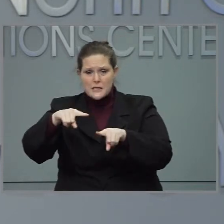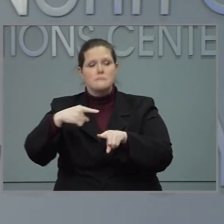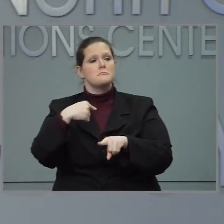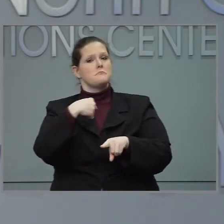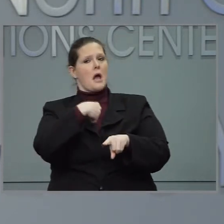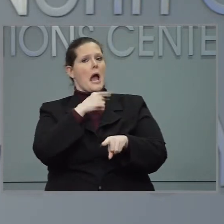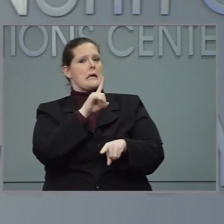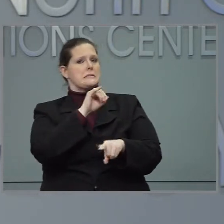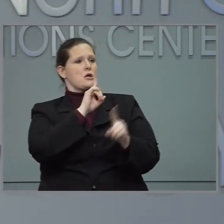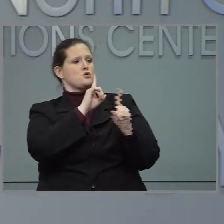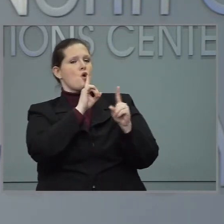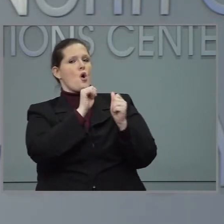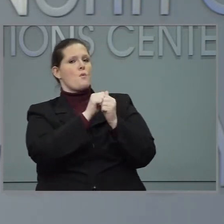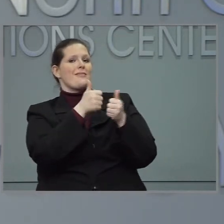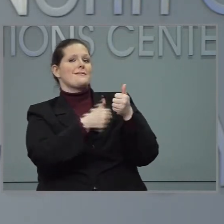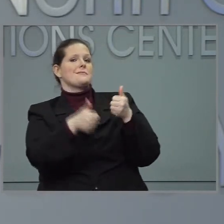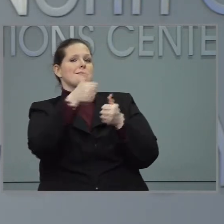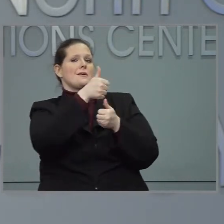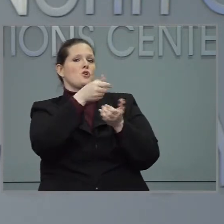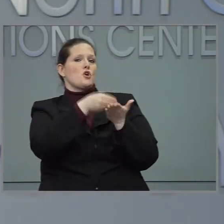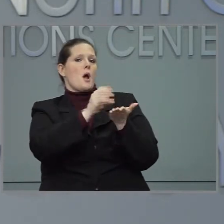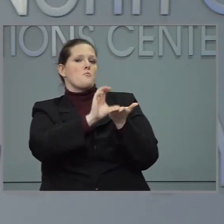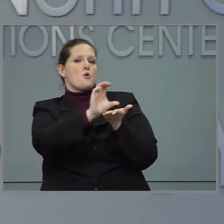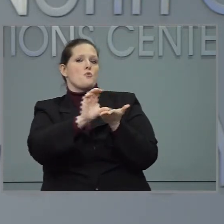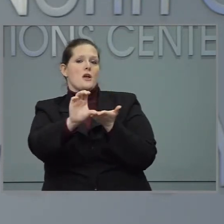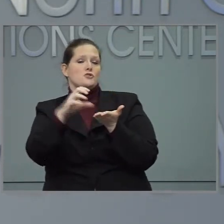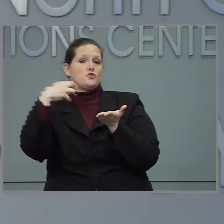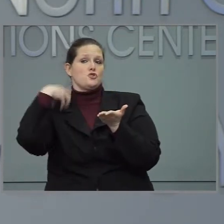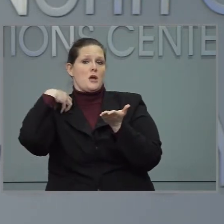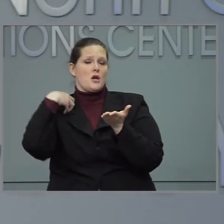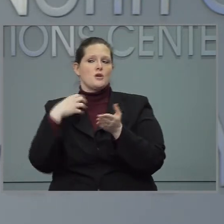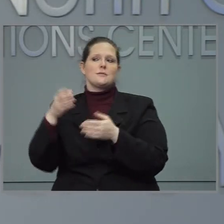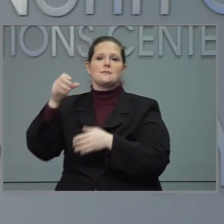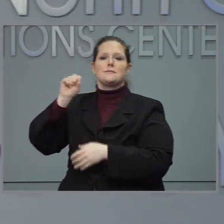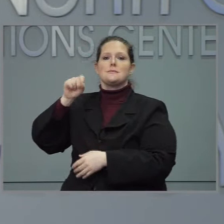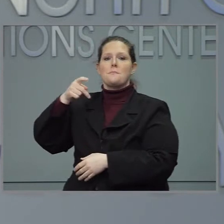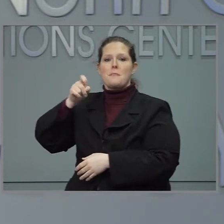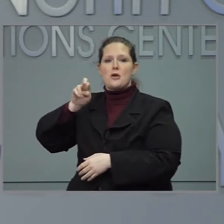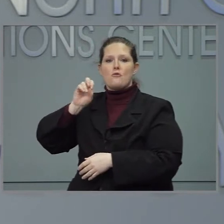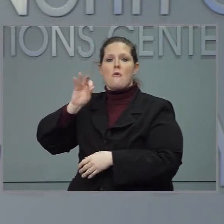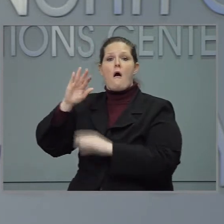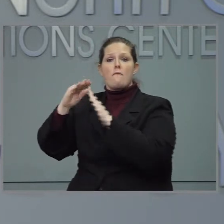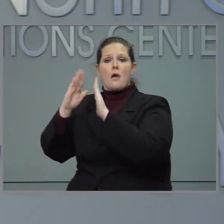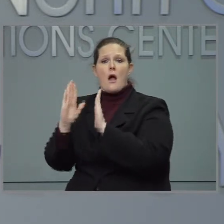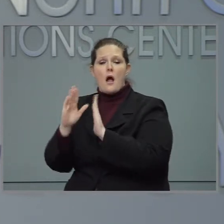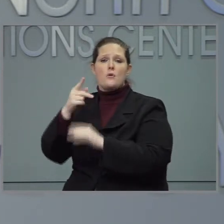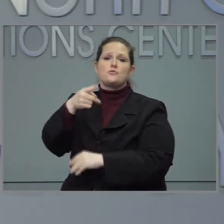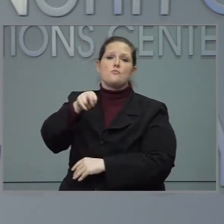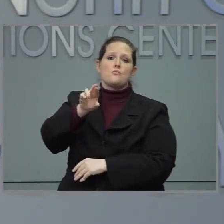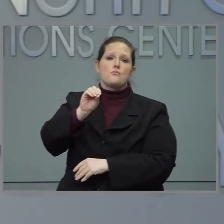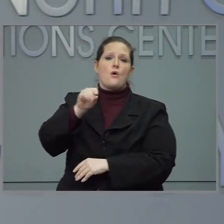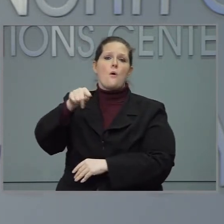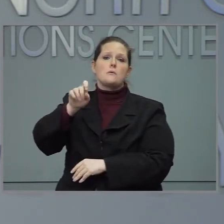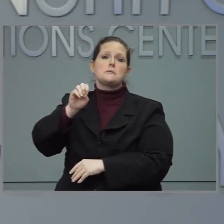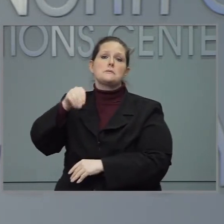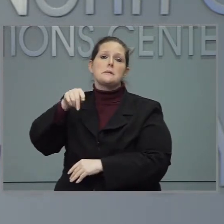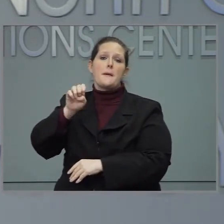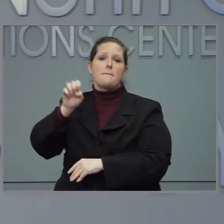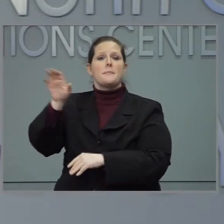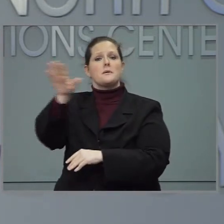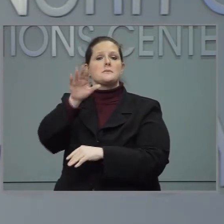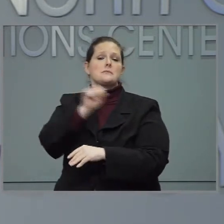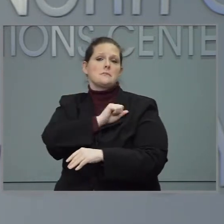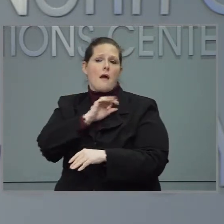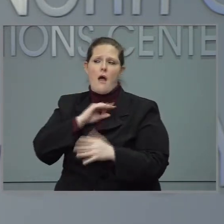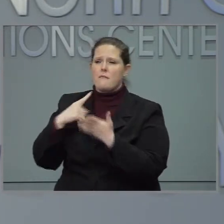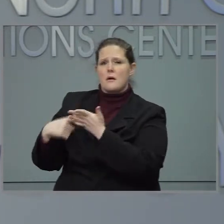appropriations chairs in both the House and the Senate, as well as the Speaker and the pro tem staff. So there's a lot more conversations going on right now